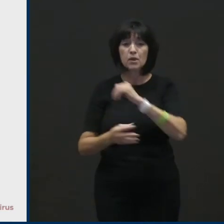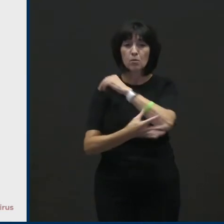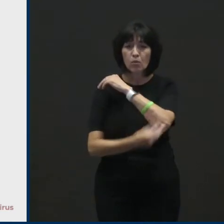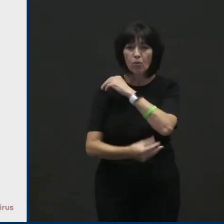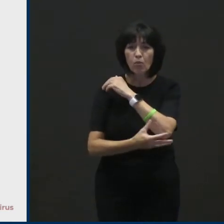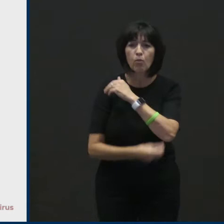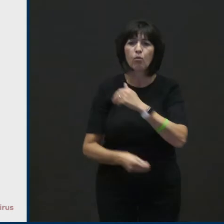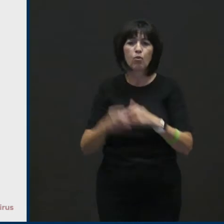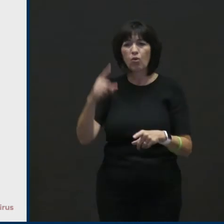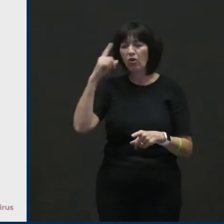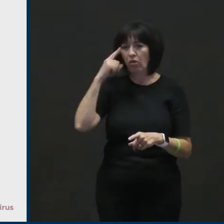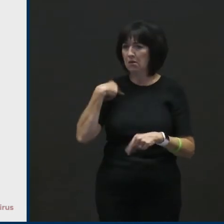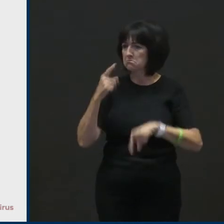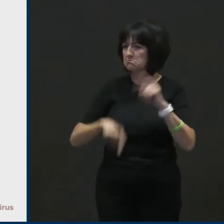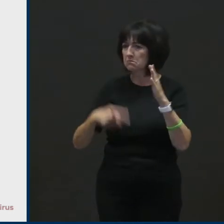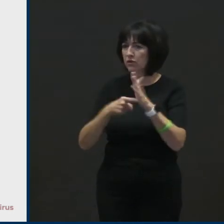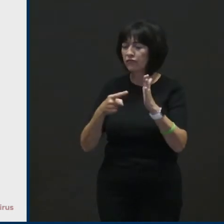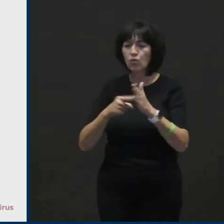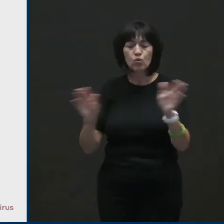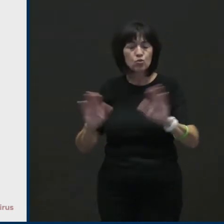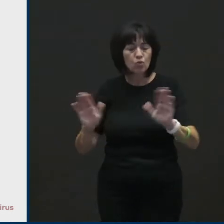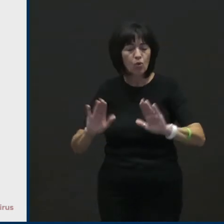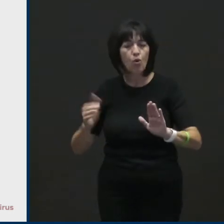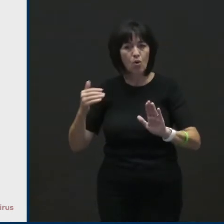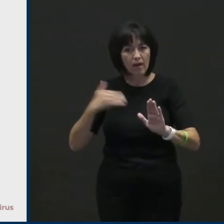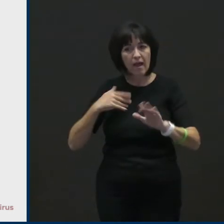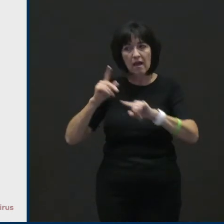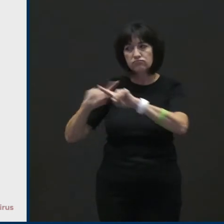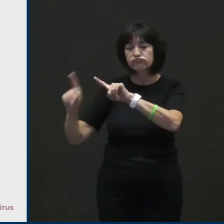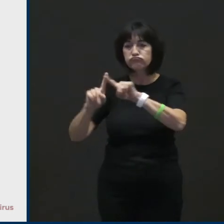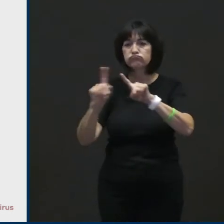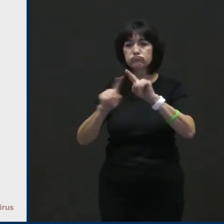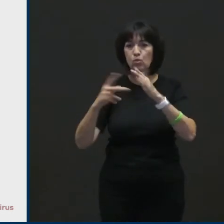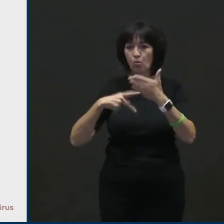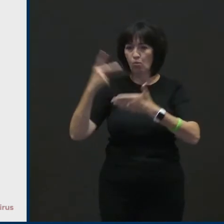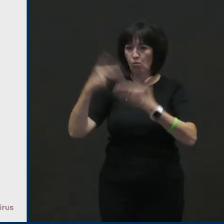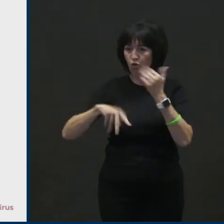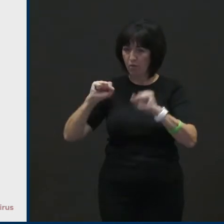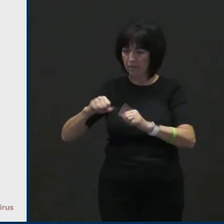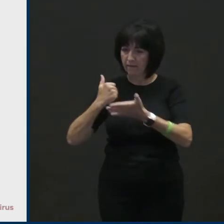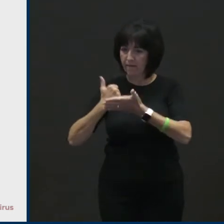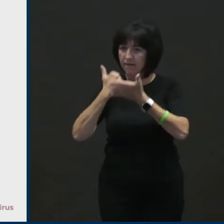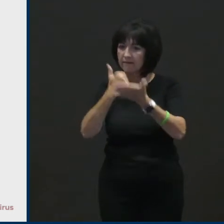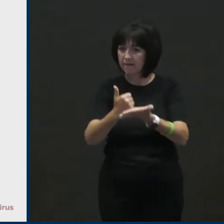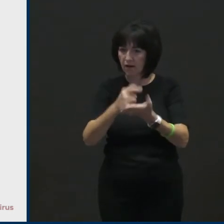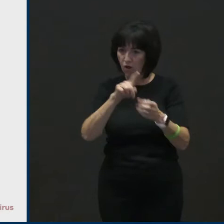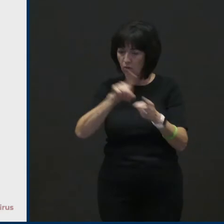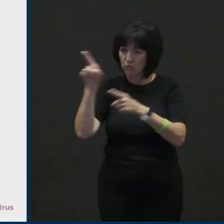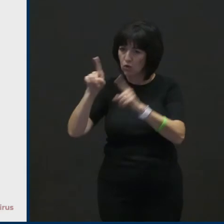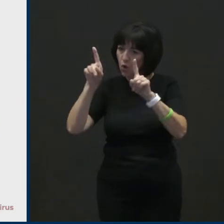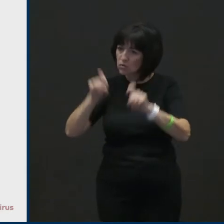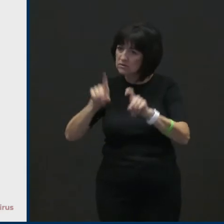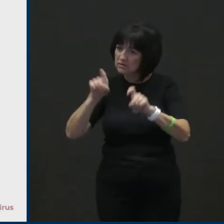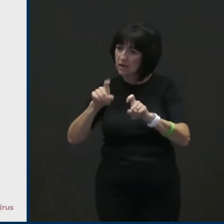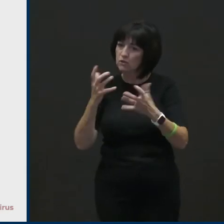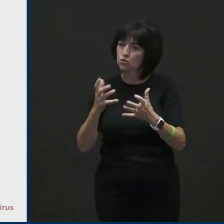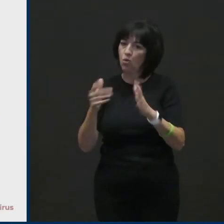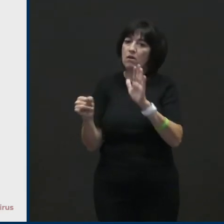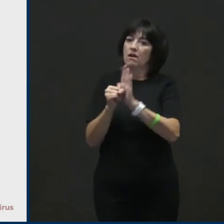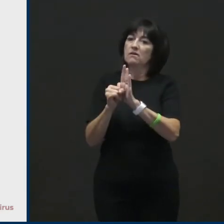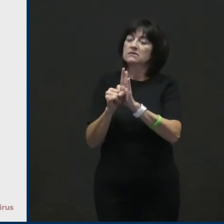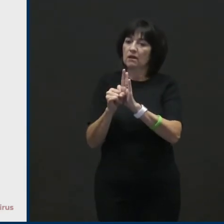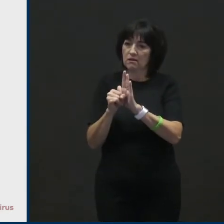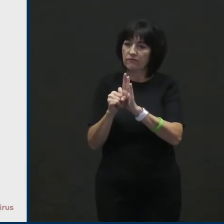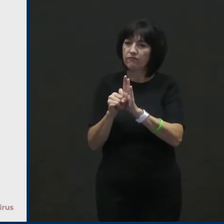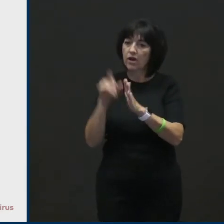lose ground there. Let's not go backwards. Let's make sure that if you're 50 years old, get